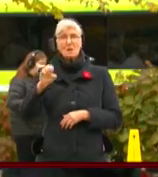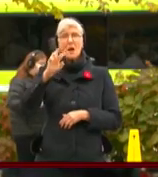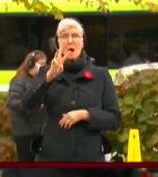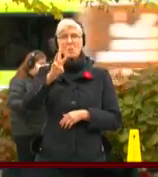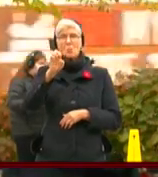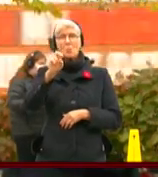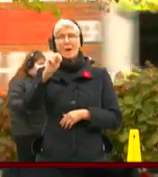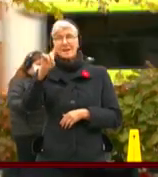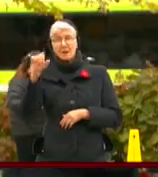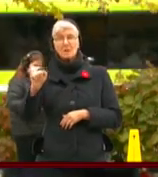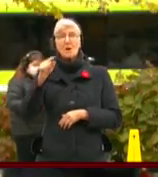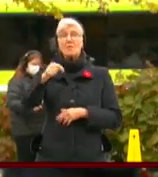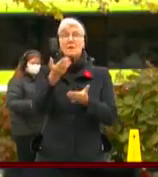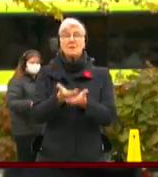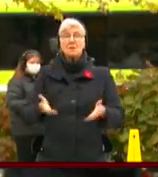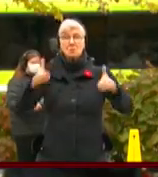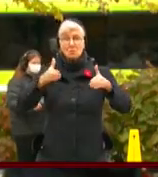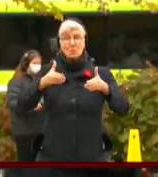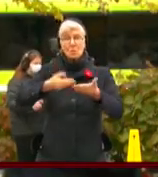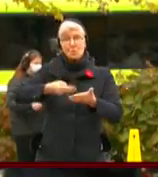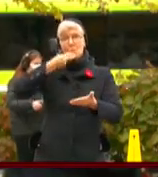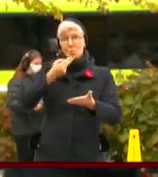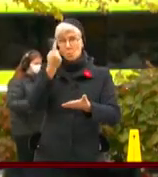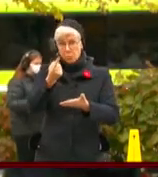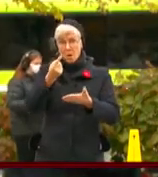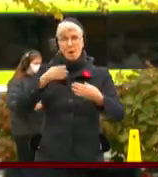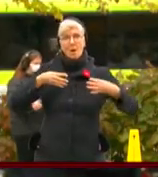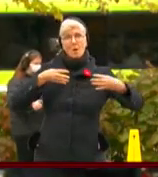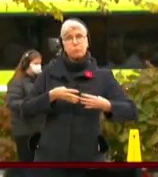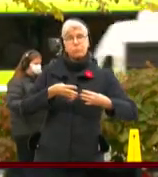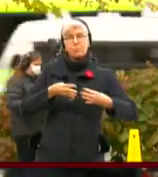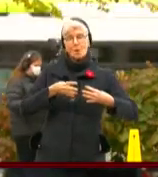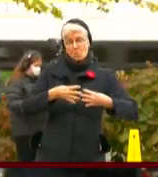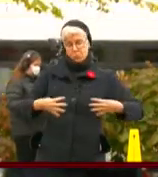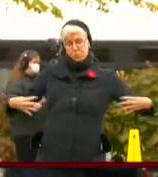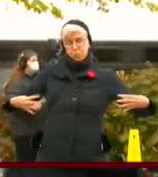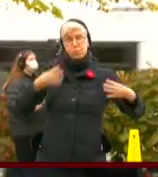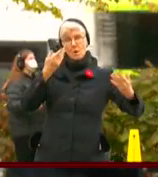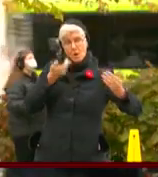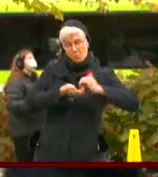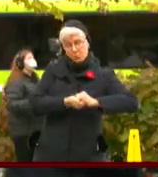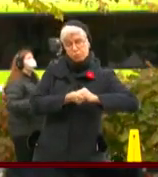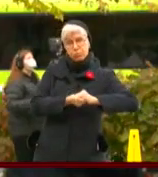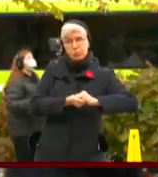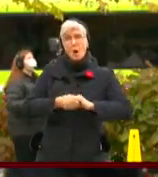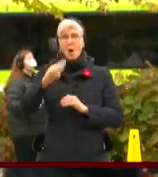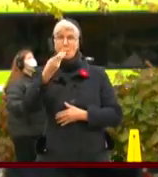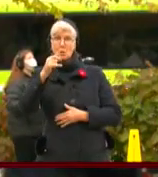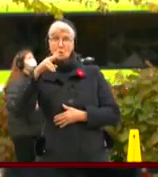is covered by the Dish with One Spoon Wampum Belt Covenant, which was an agreement between the